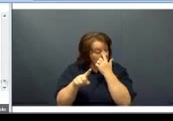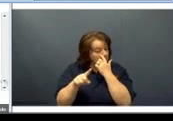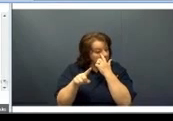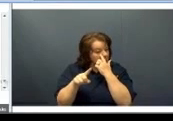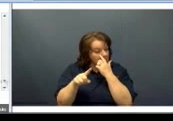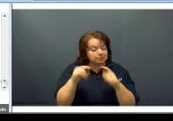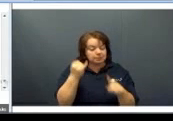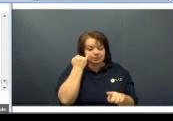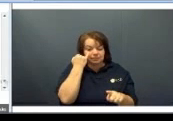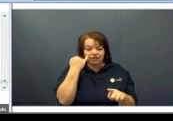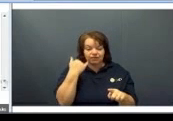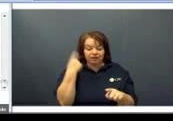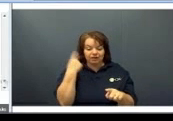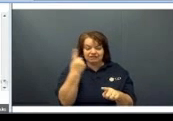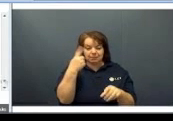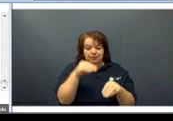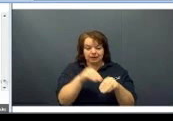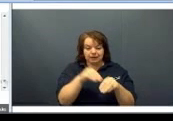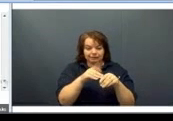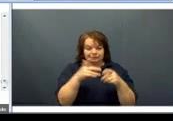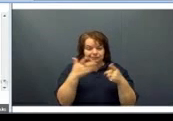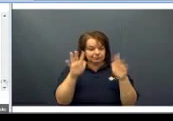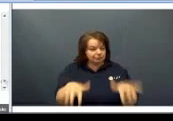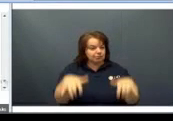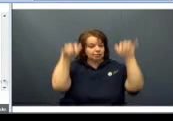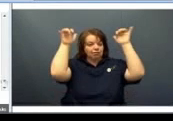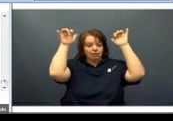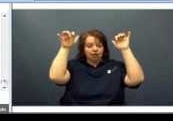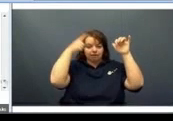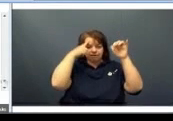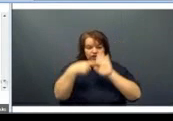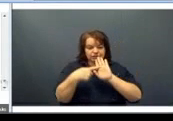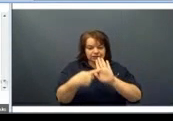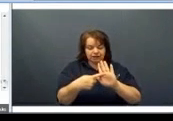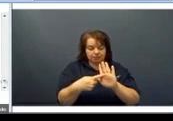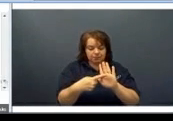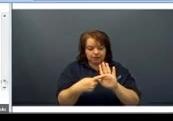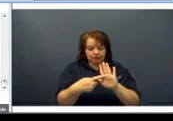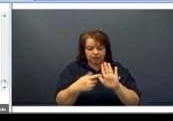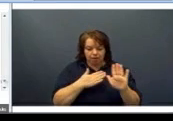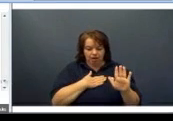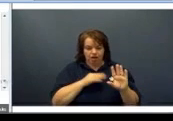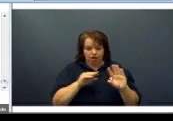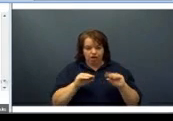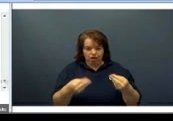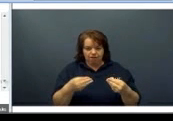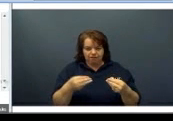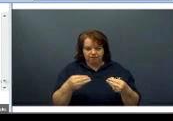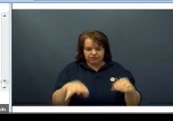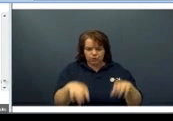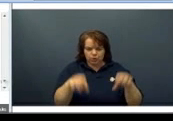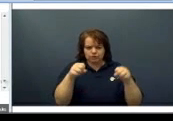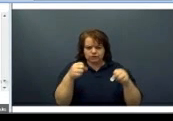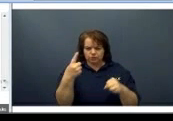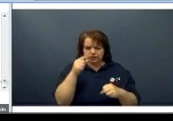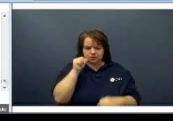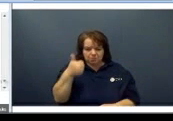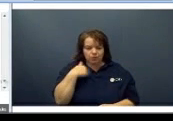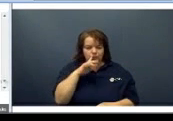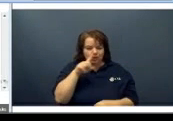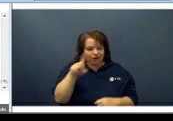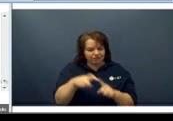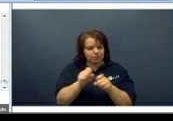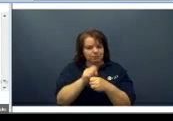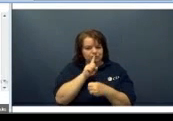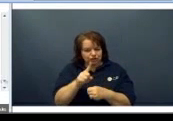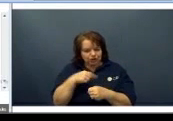well. But if we were having something in the auditorium, for example, like our office is doing